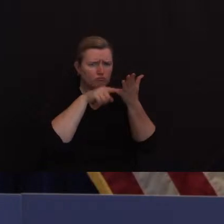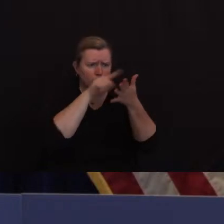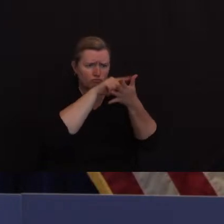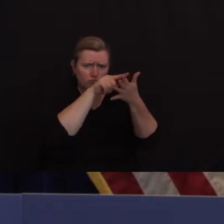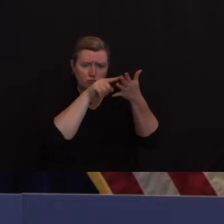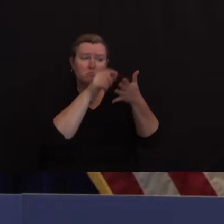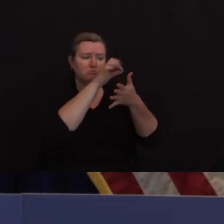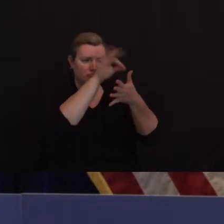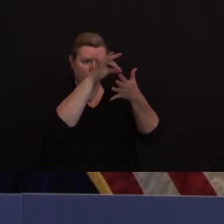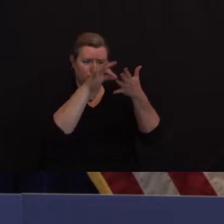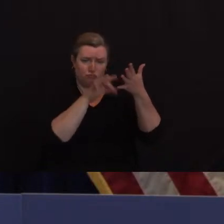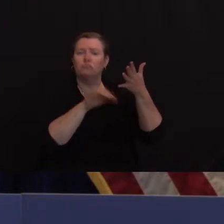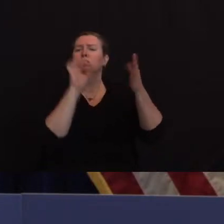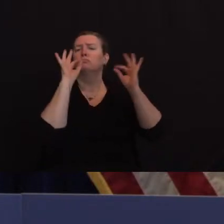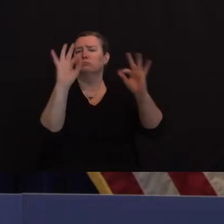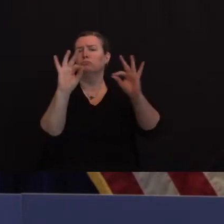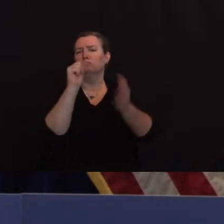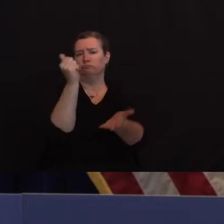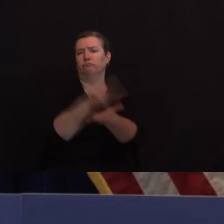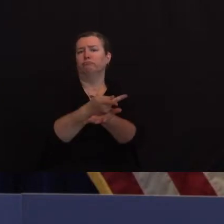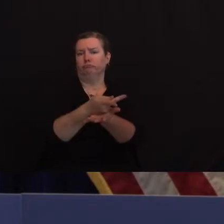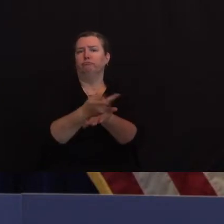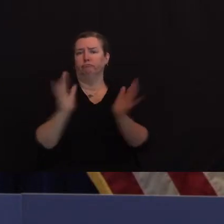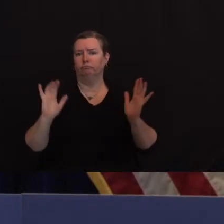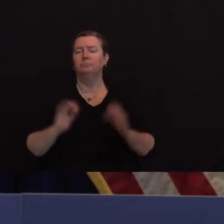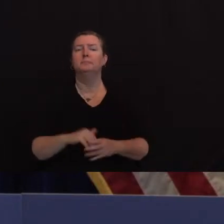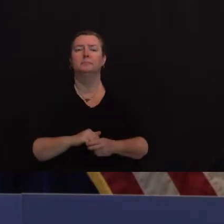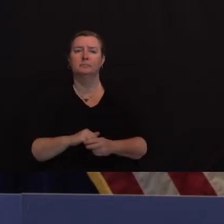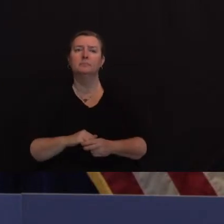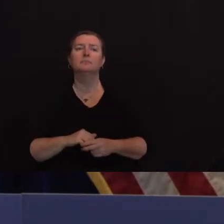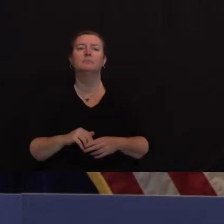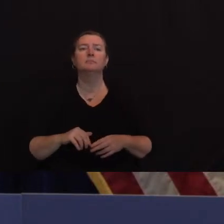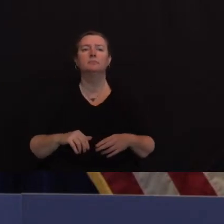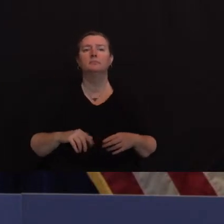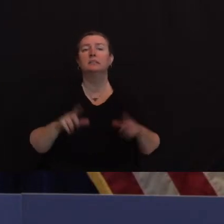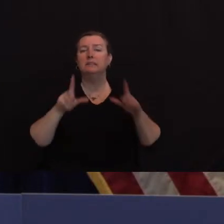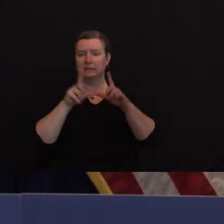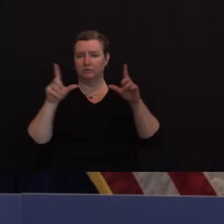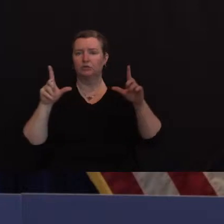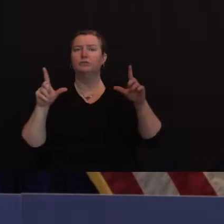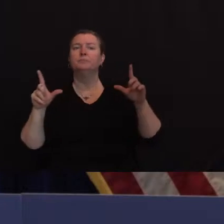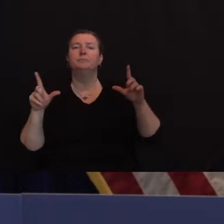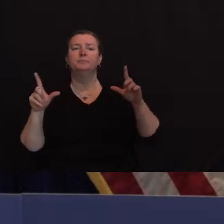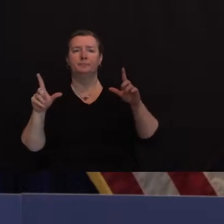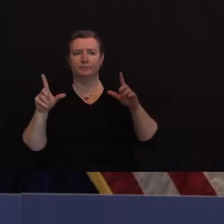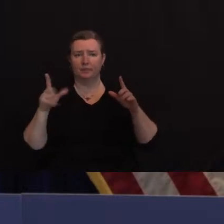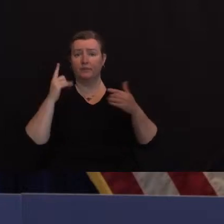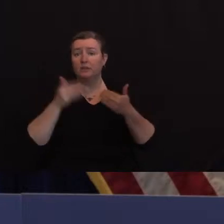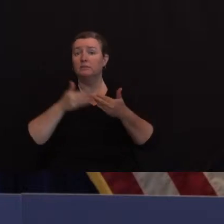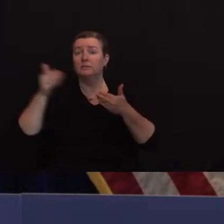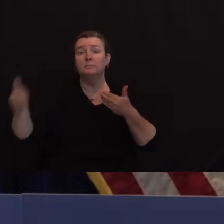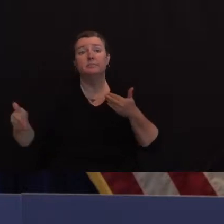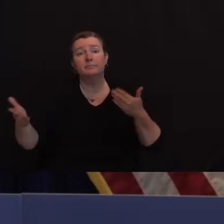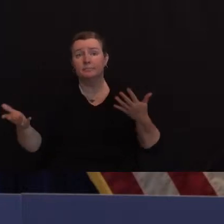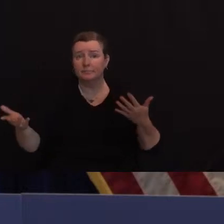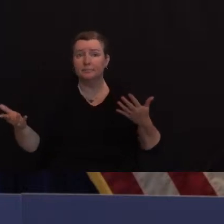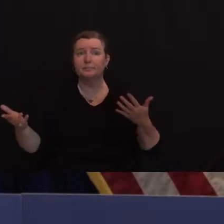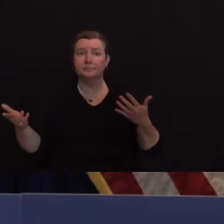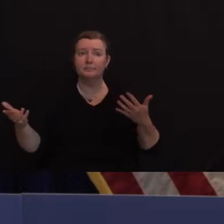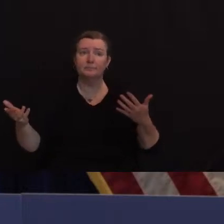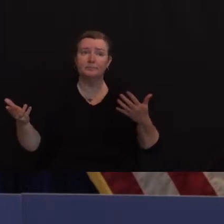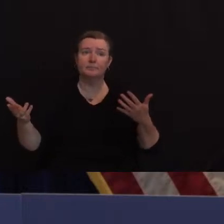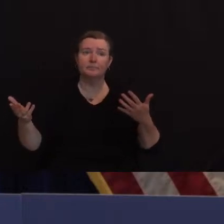step after an emergency use authorization, or EUA. Those who are 12 to